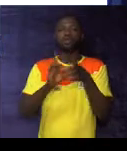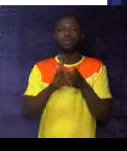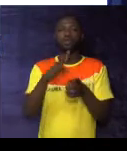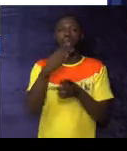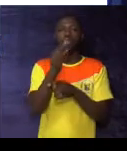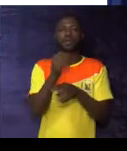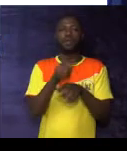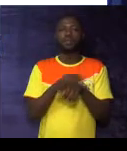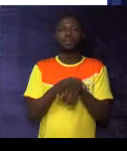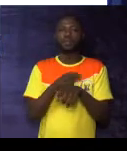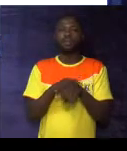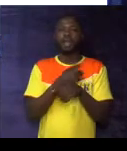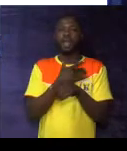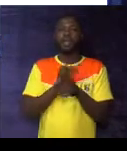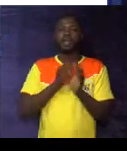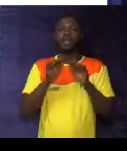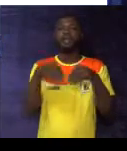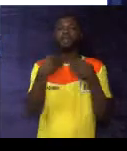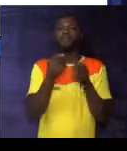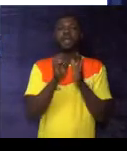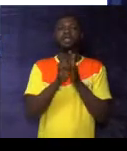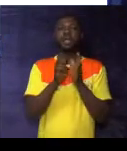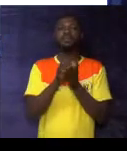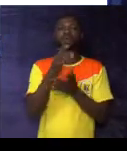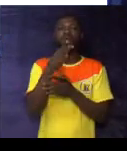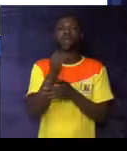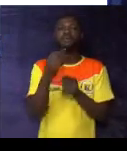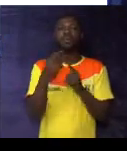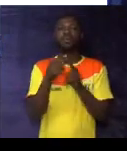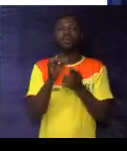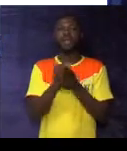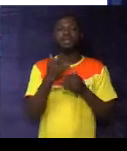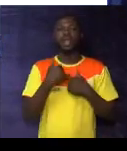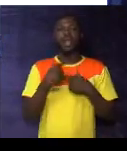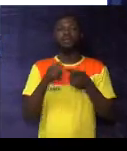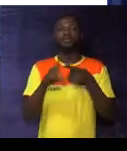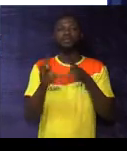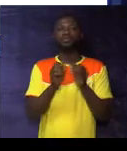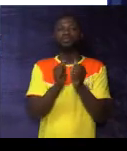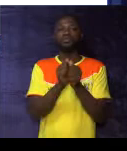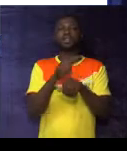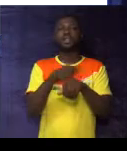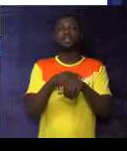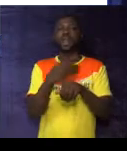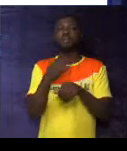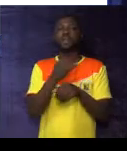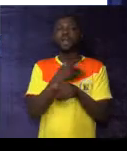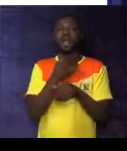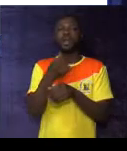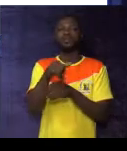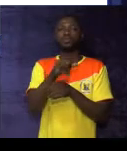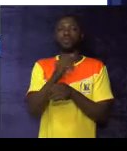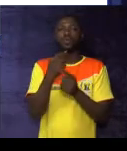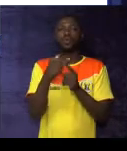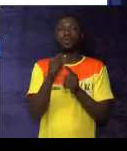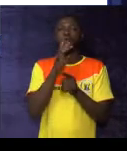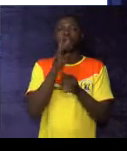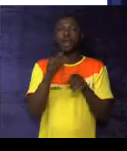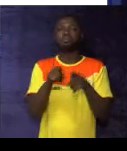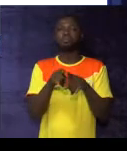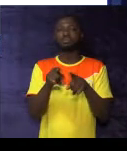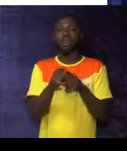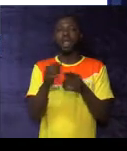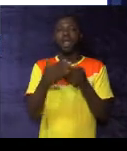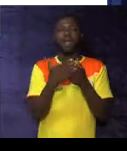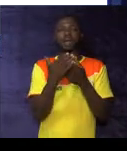is conjunction of time. And I gave you examples of words that has to do with timing. And those words